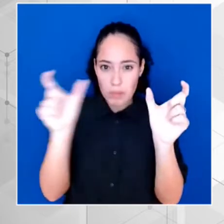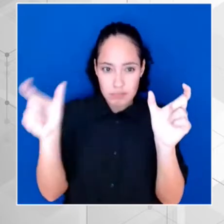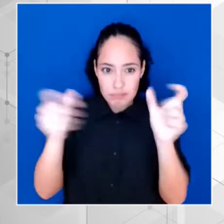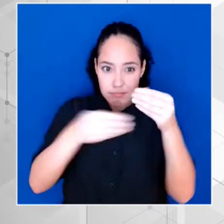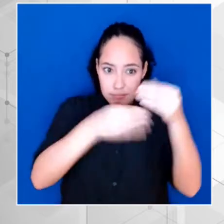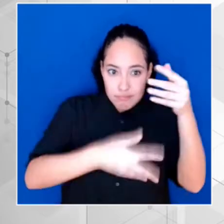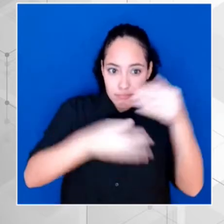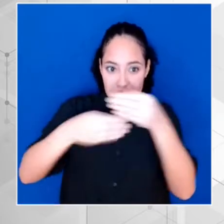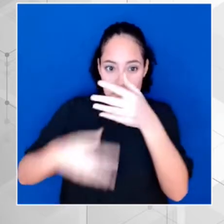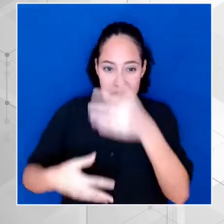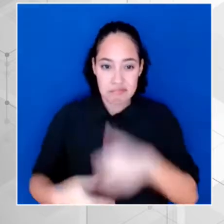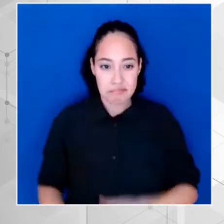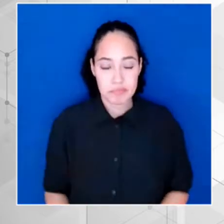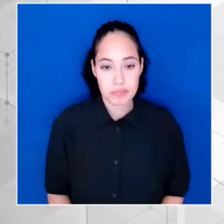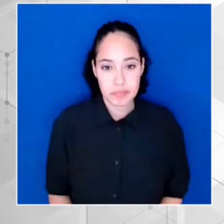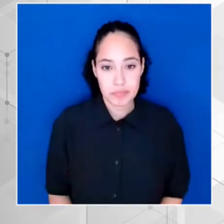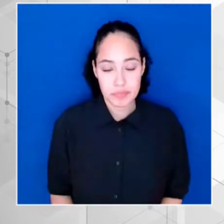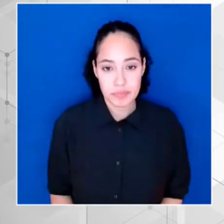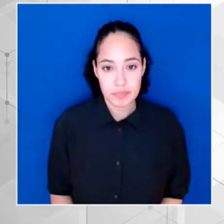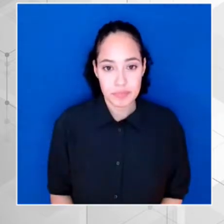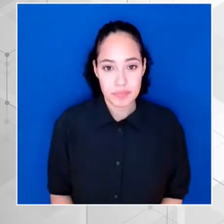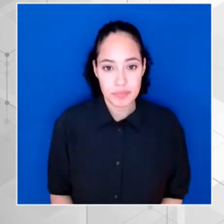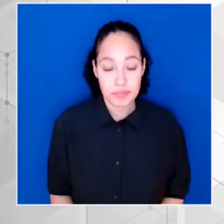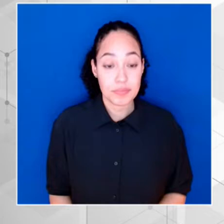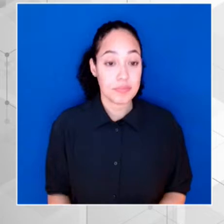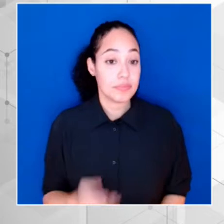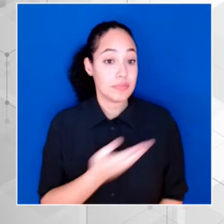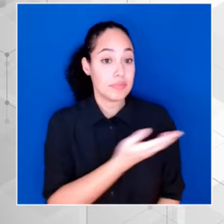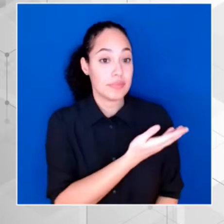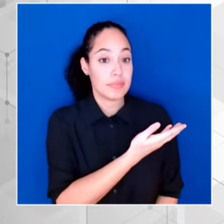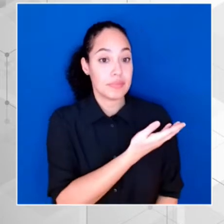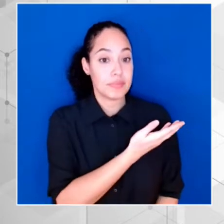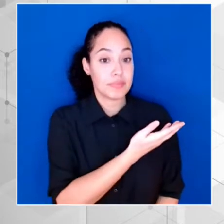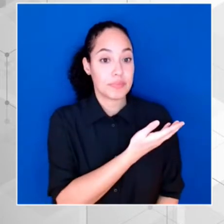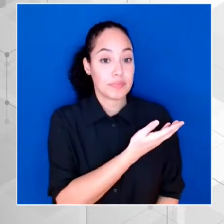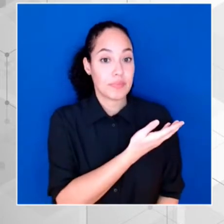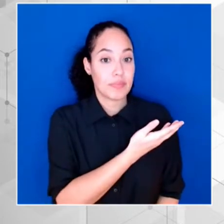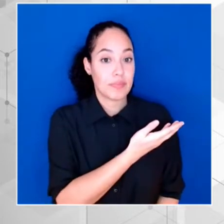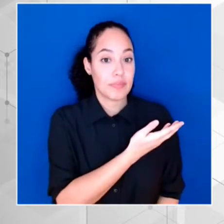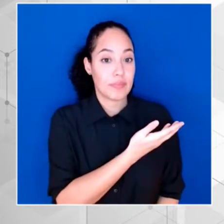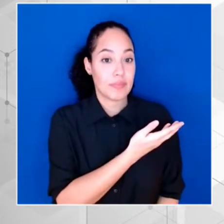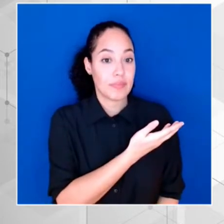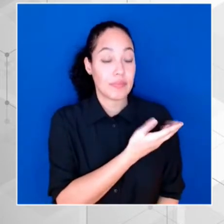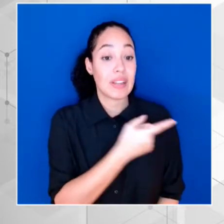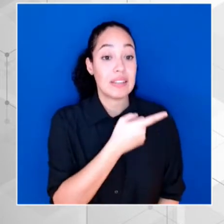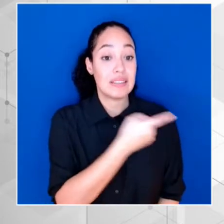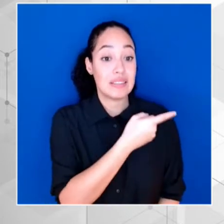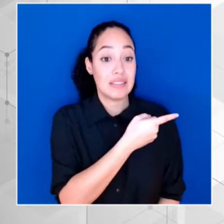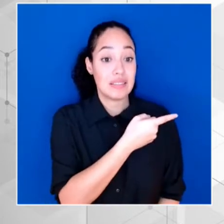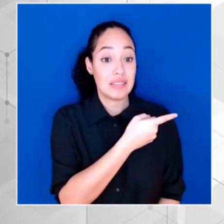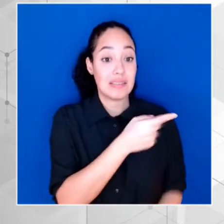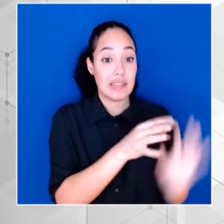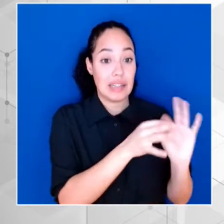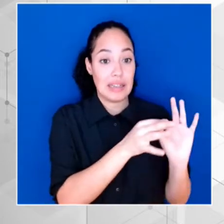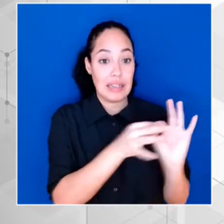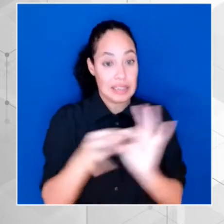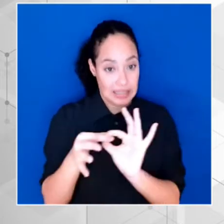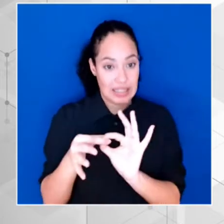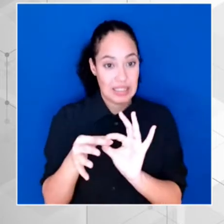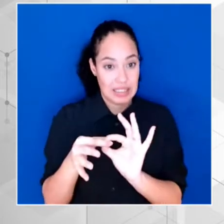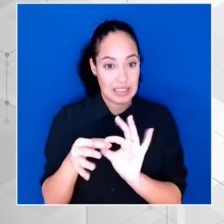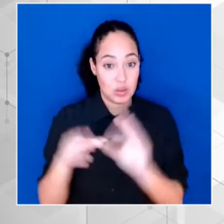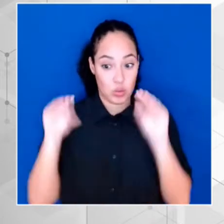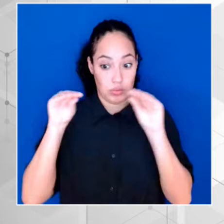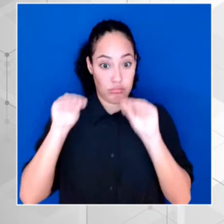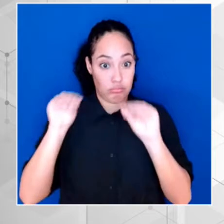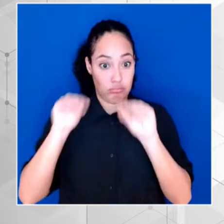On this slide, I've put a QR code to a course that I highly recommend. So if you've got a moment, whip out your mobile and do